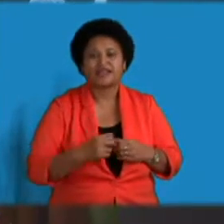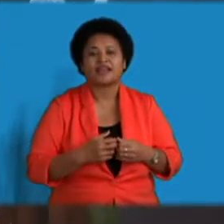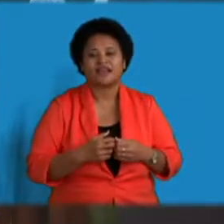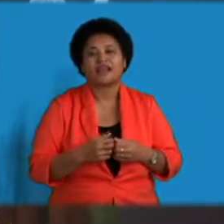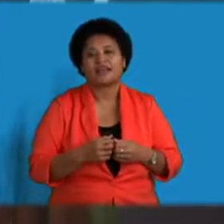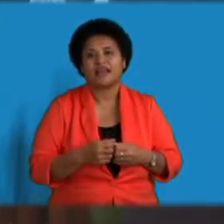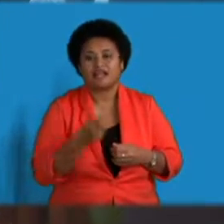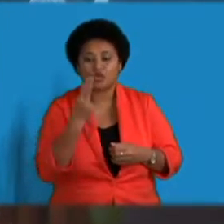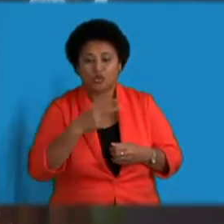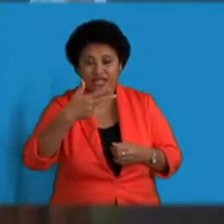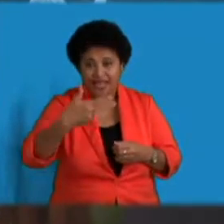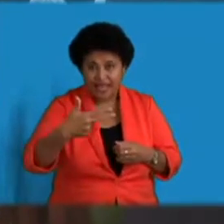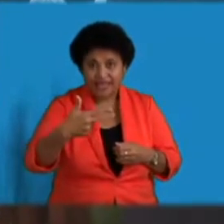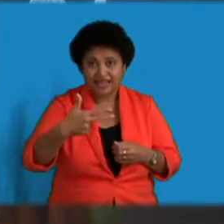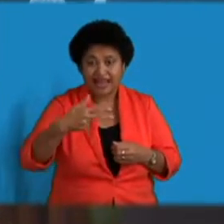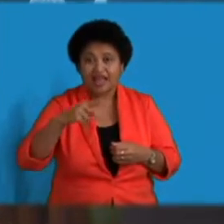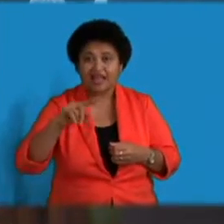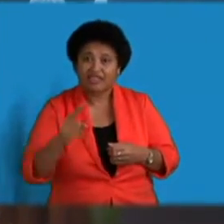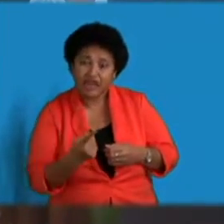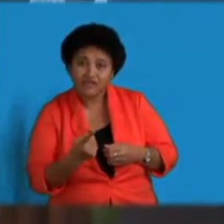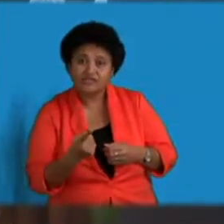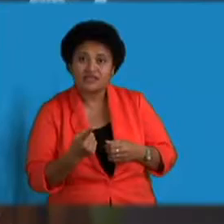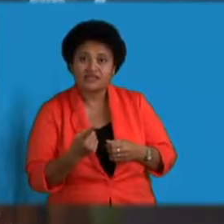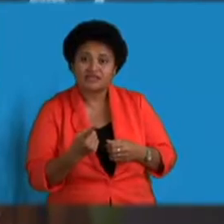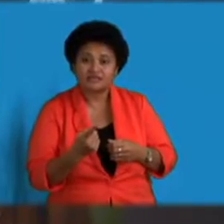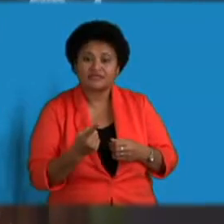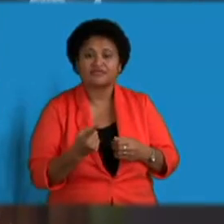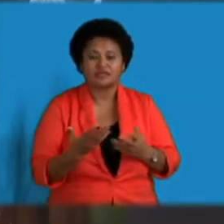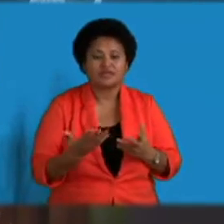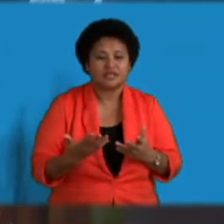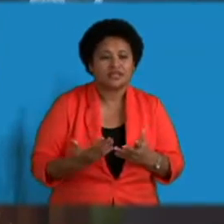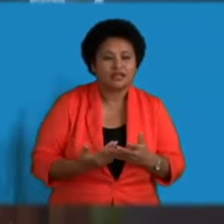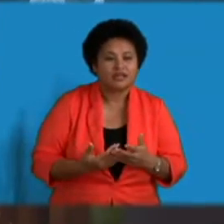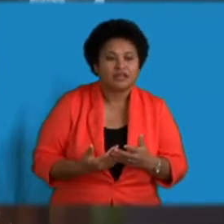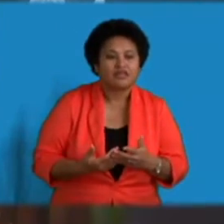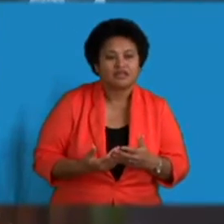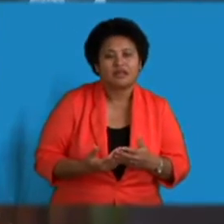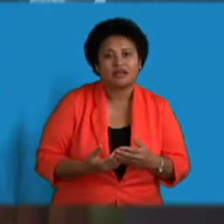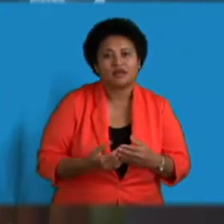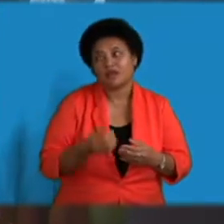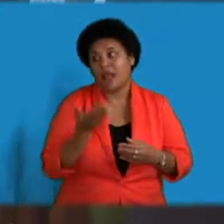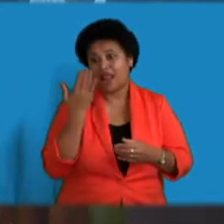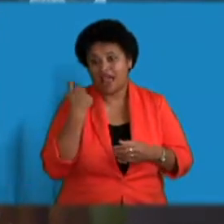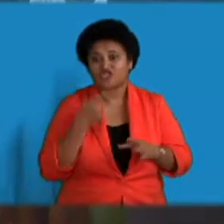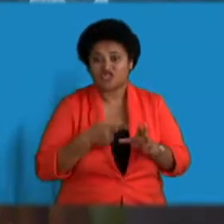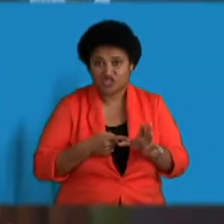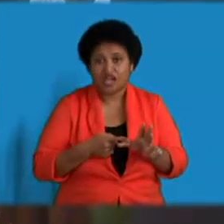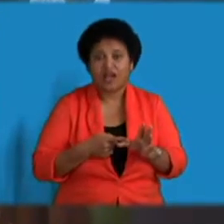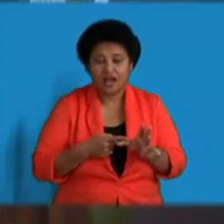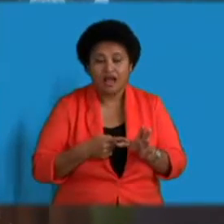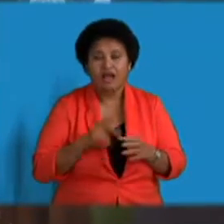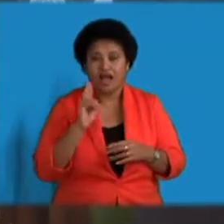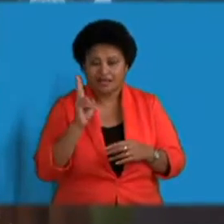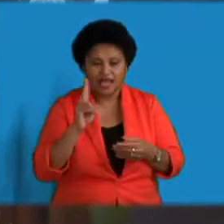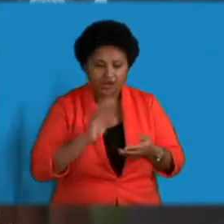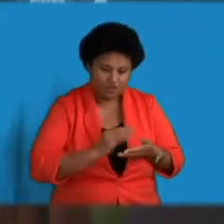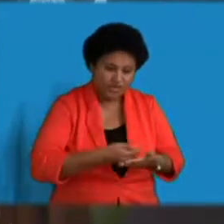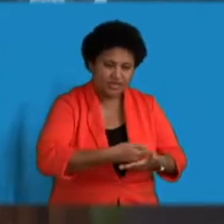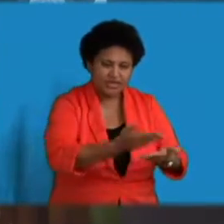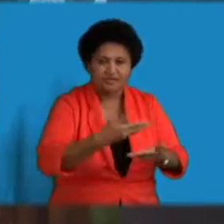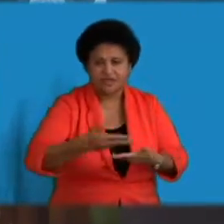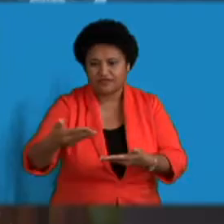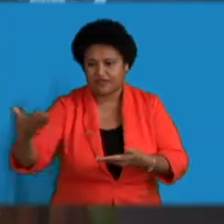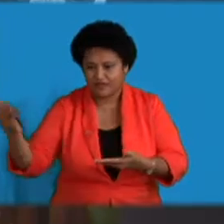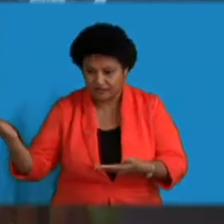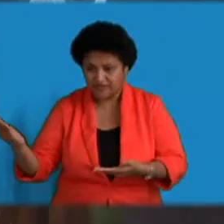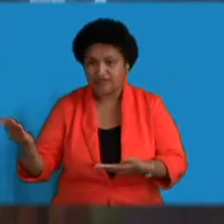28,047 titles with a value of 220,000 last year was distributed to all the schools throughout Fiji, Madam